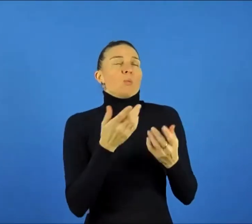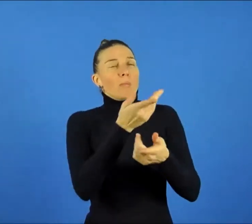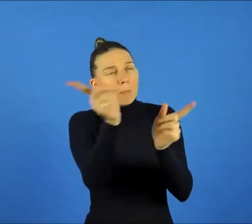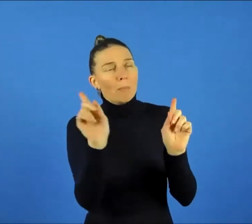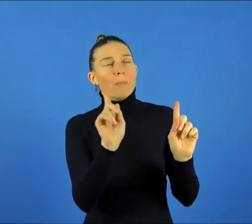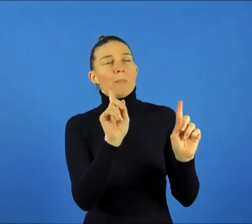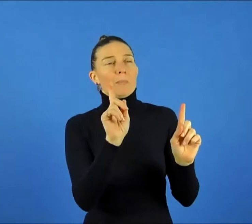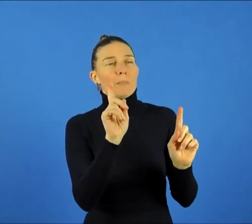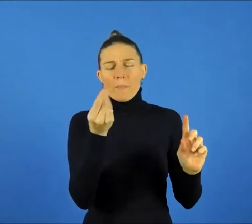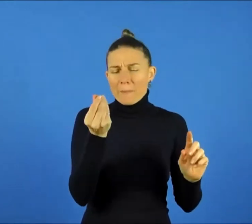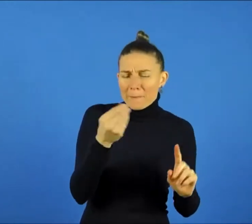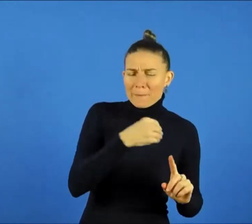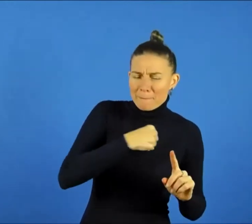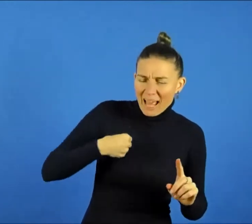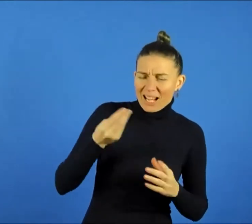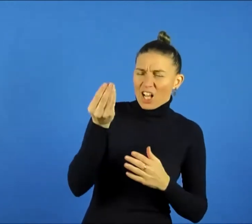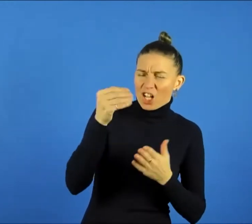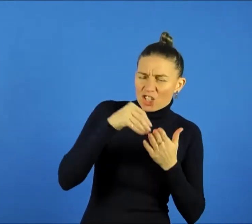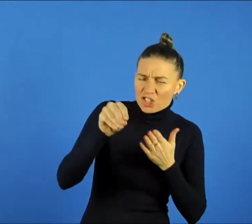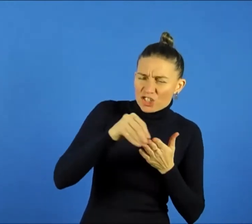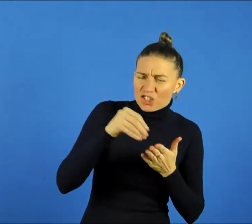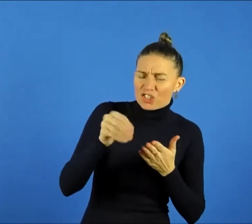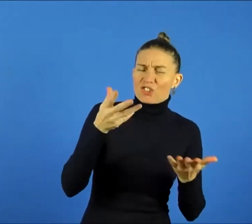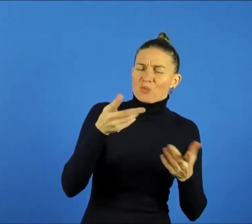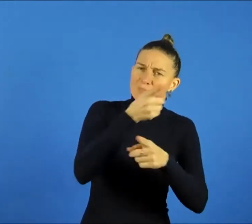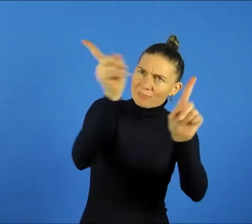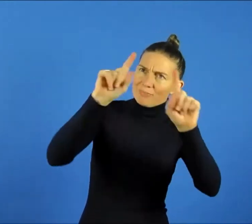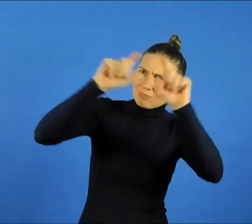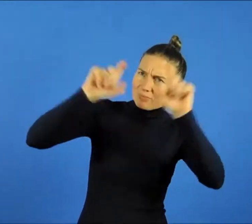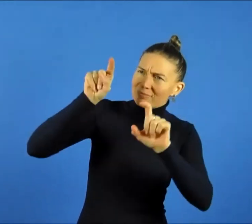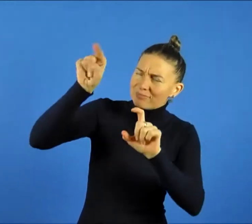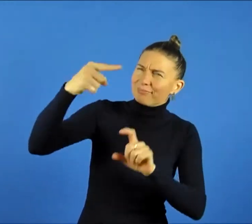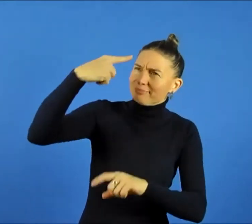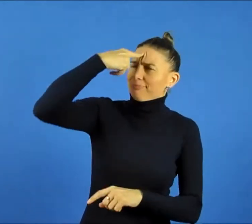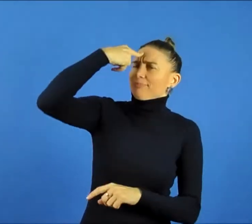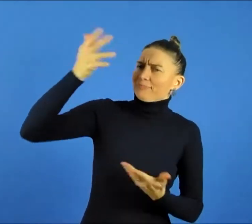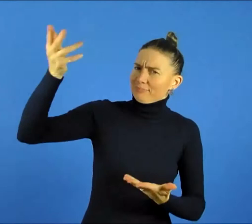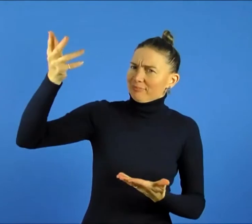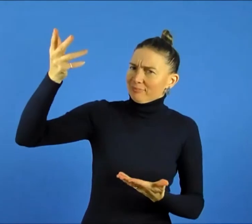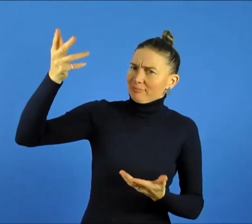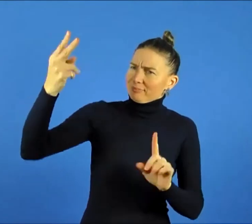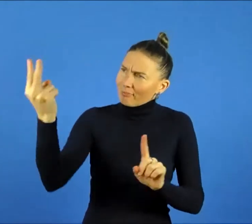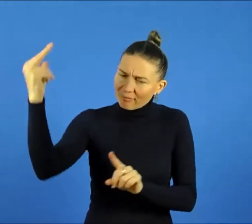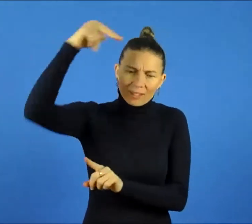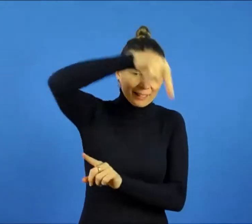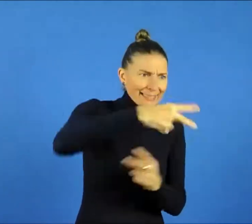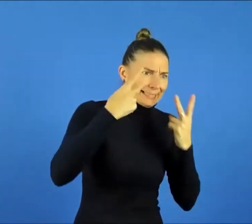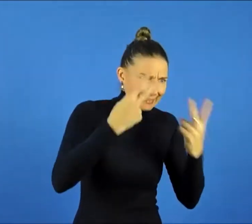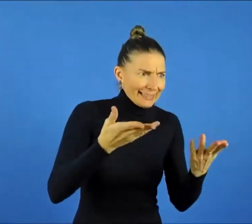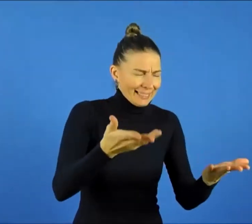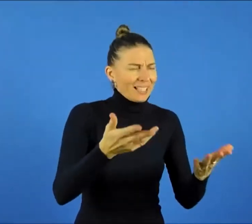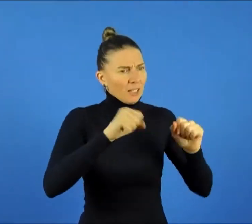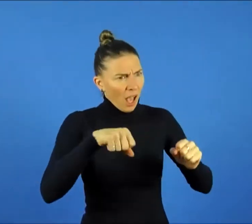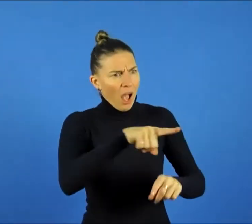is coming up to the brains of some of the health insurance managers.